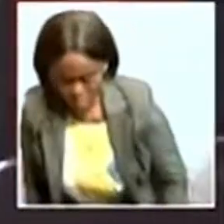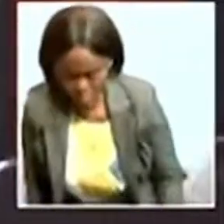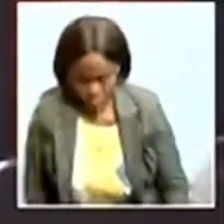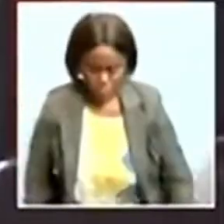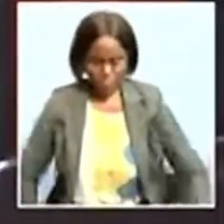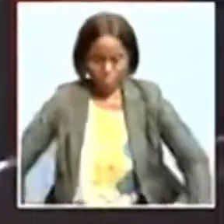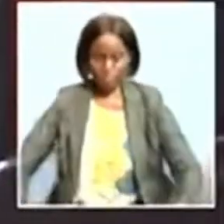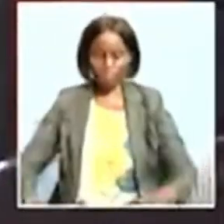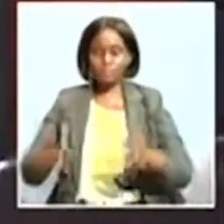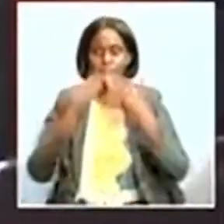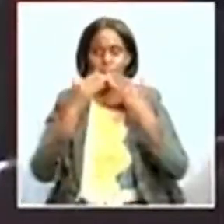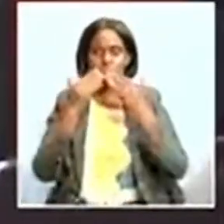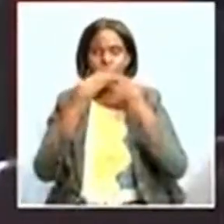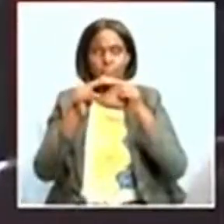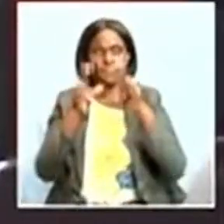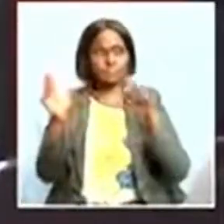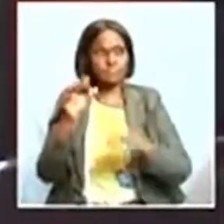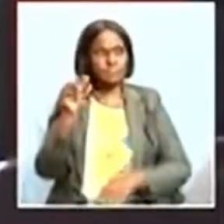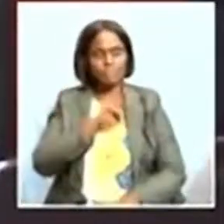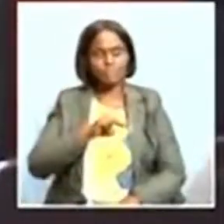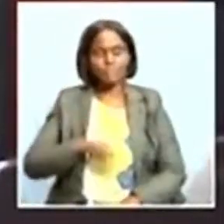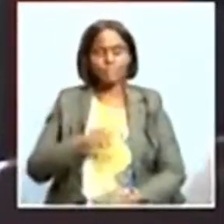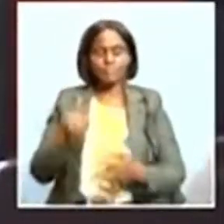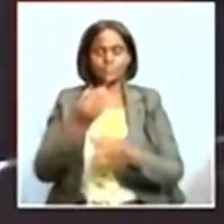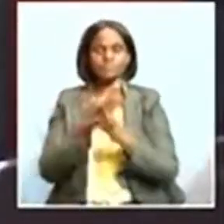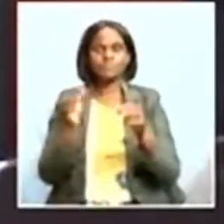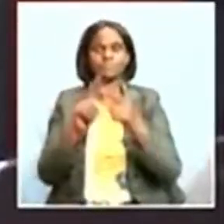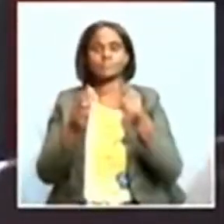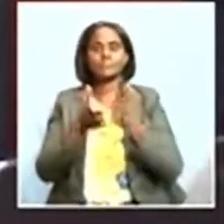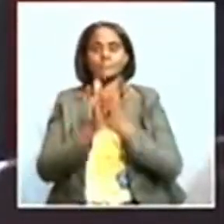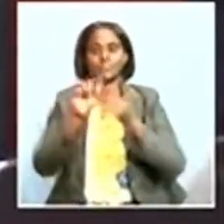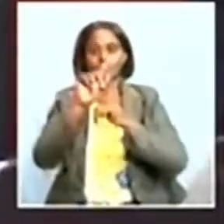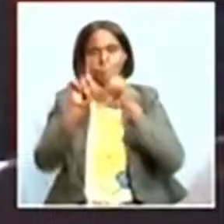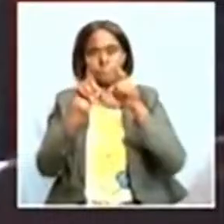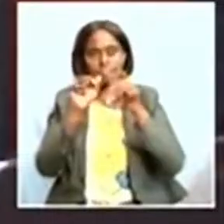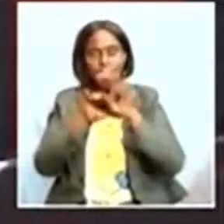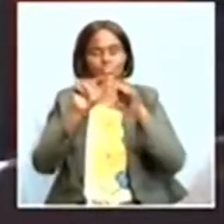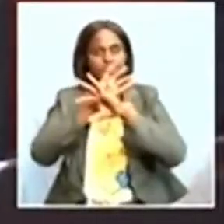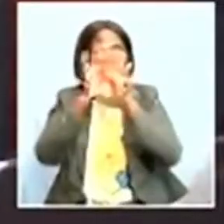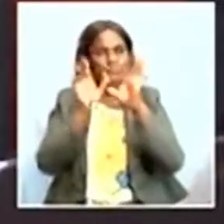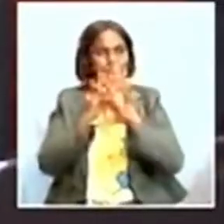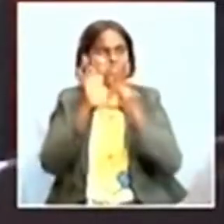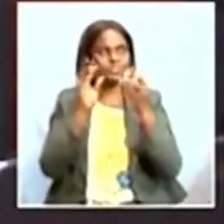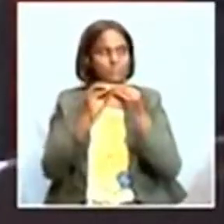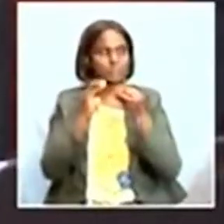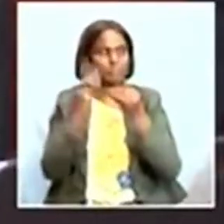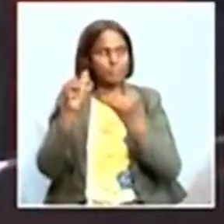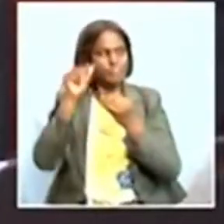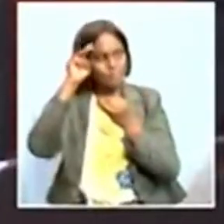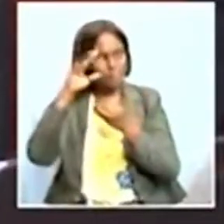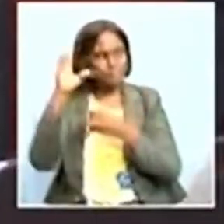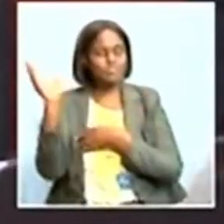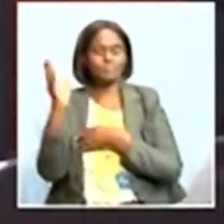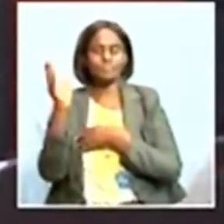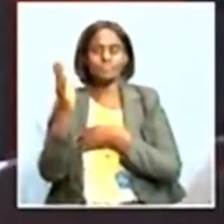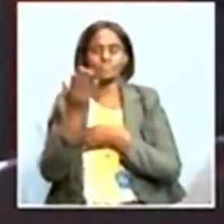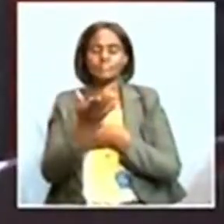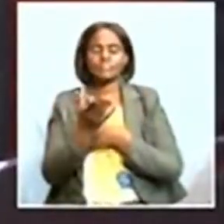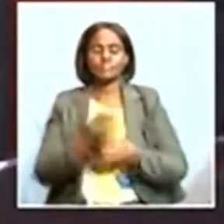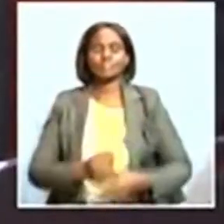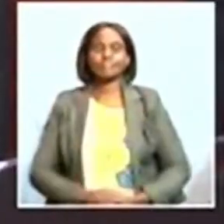Thank you very much. Honorable members are now free to ask questions on points of clarification on the ministerial